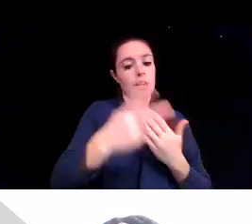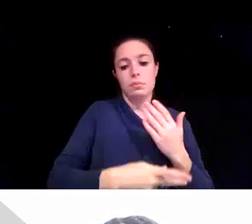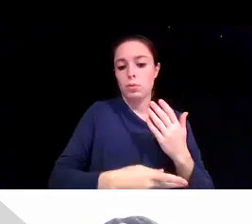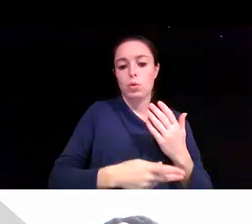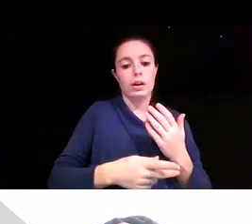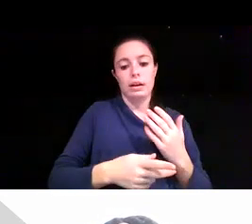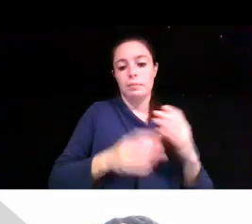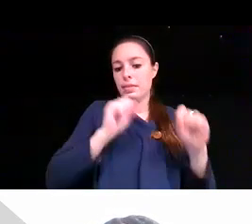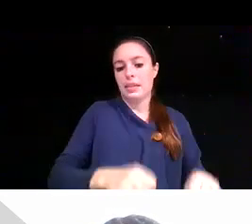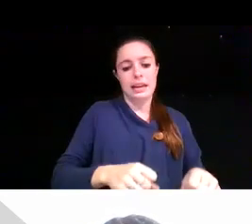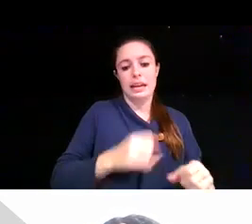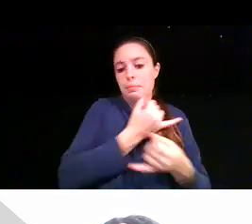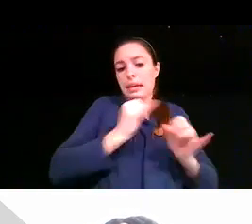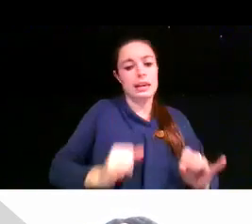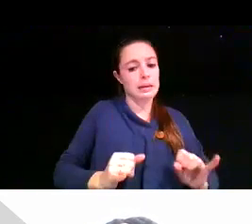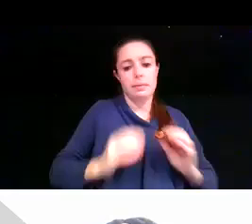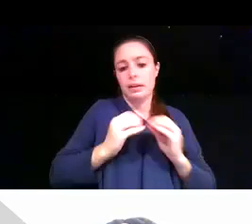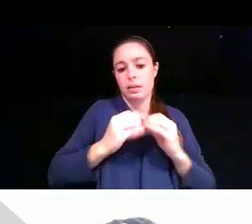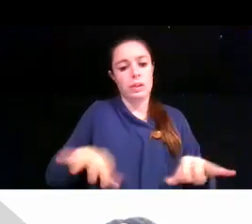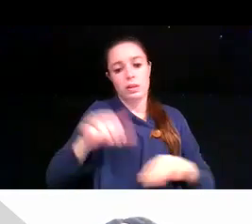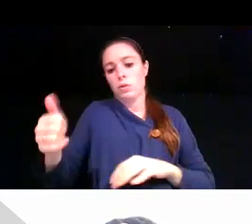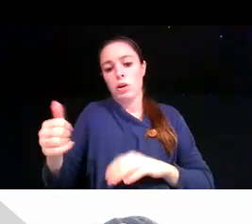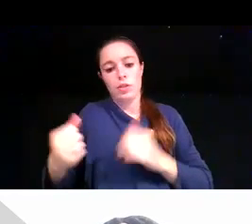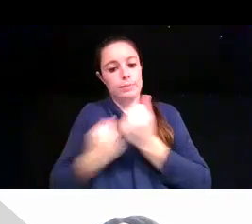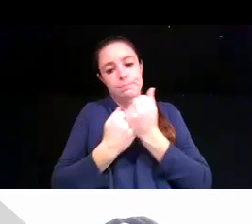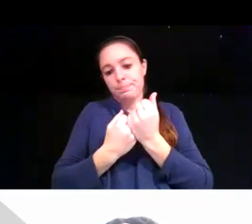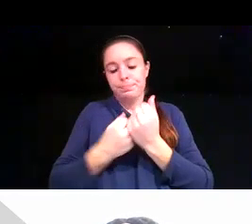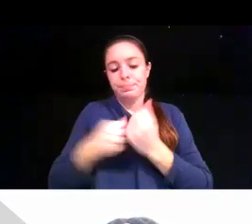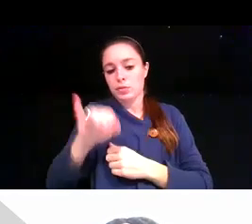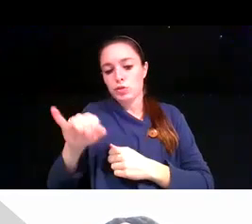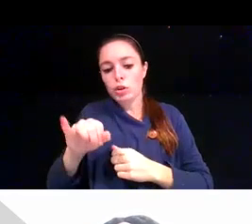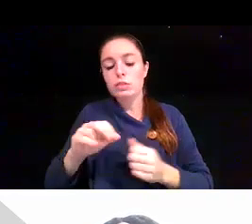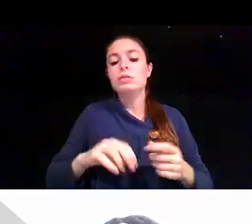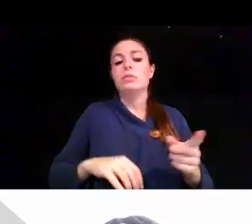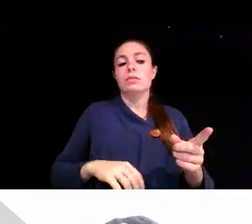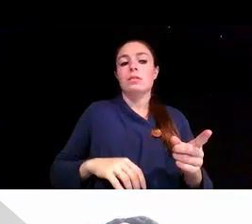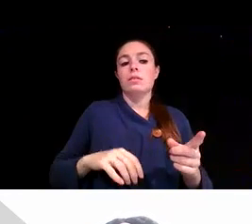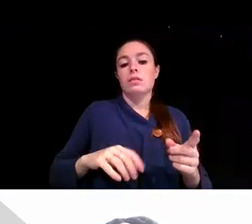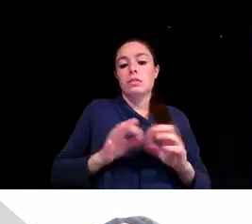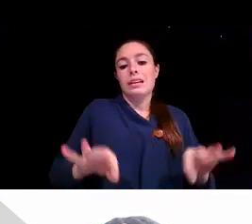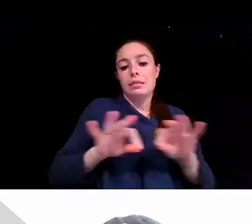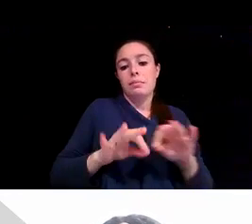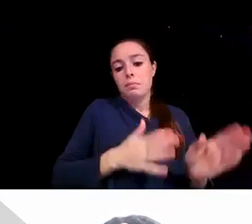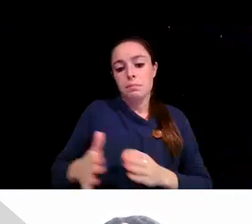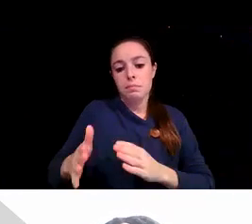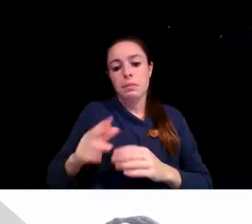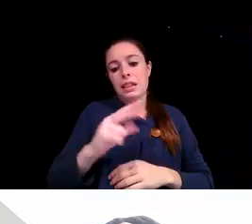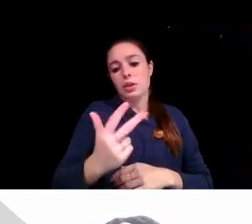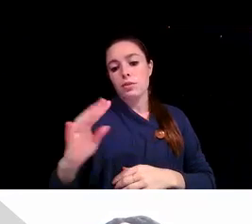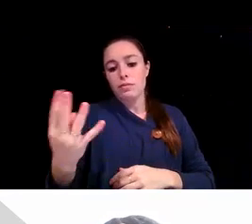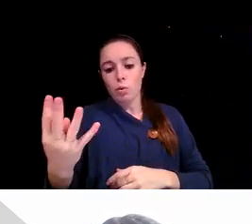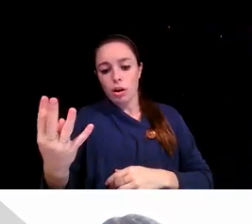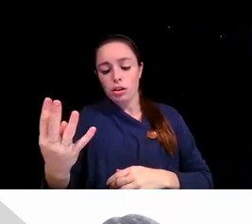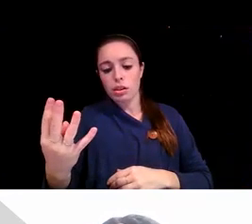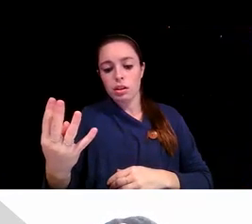its own without a plan, plan selection for 3 and 4, which have similar characteristics